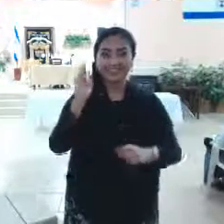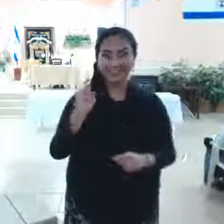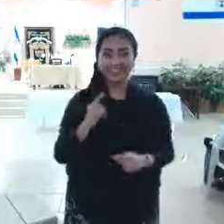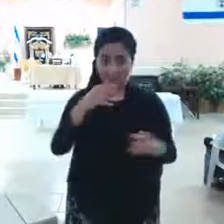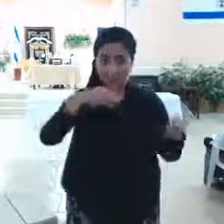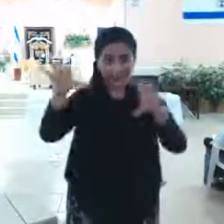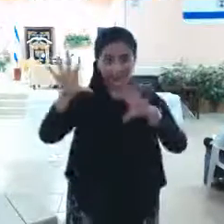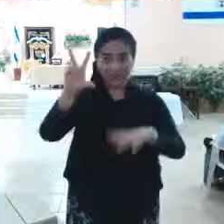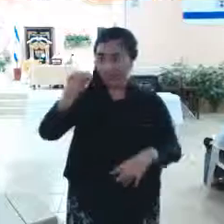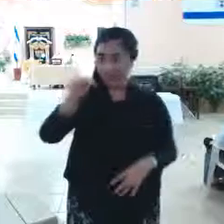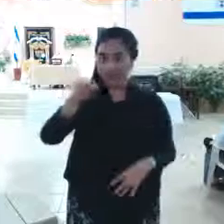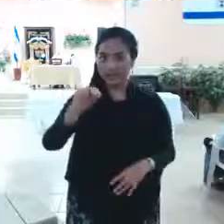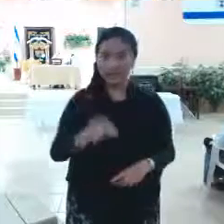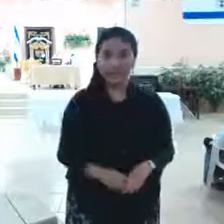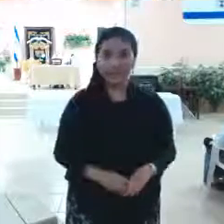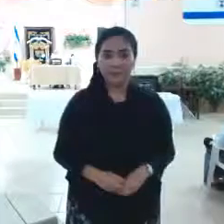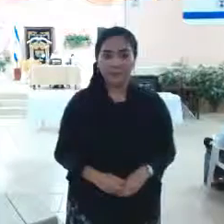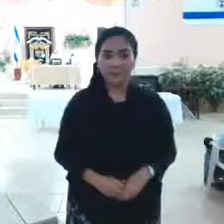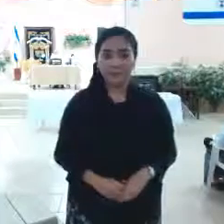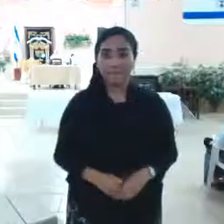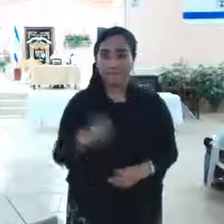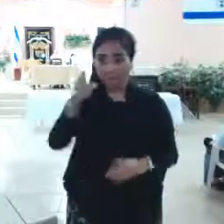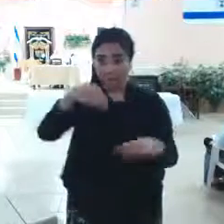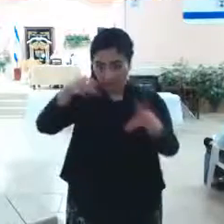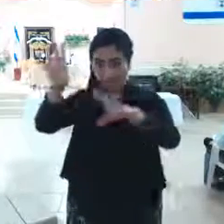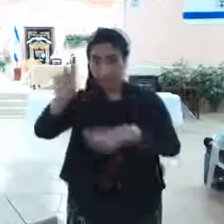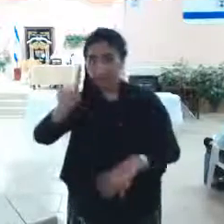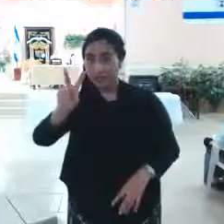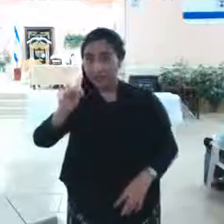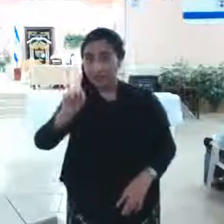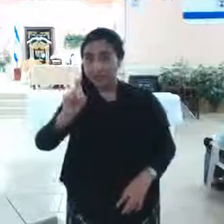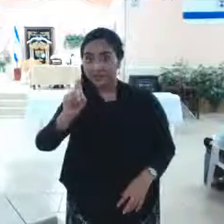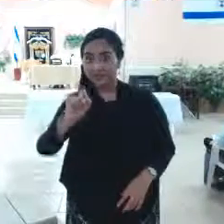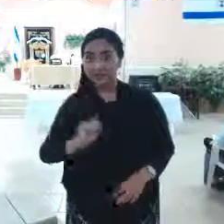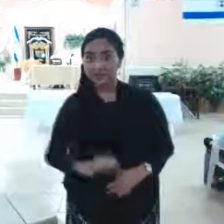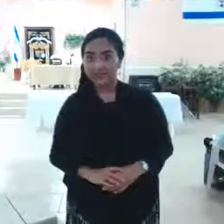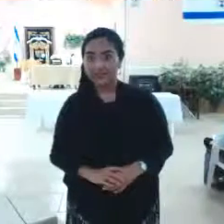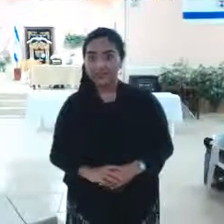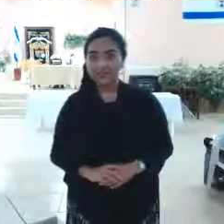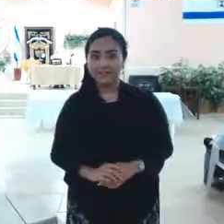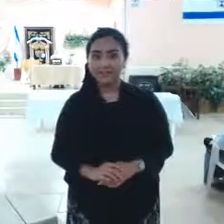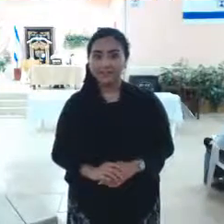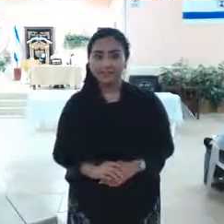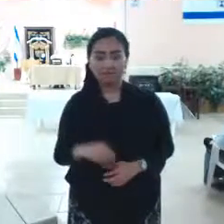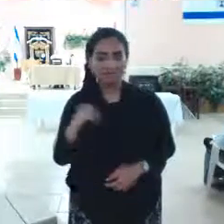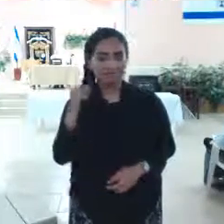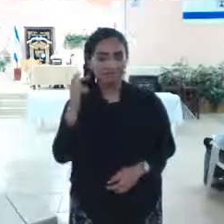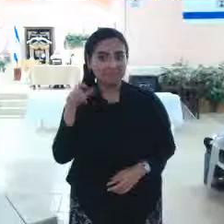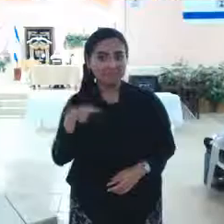Hallelujah. Do you want to leave? The ones that are in the middle, do you want to leave?